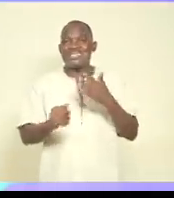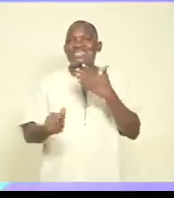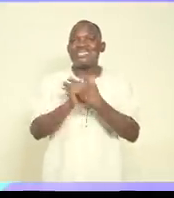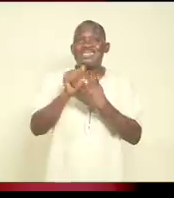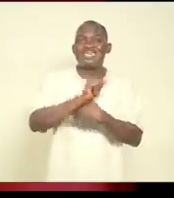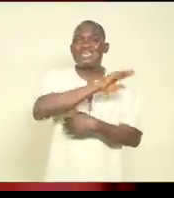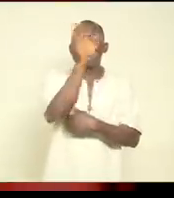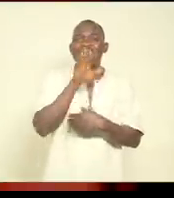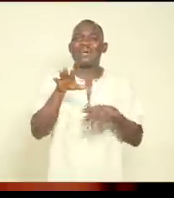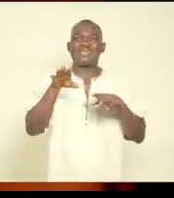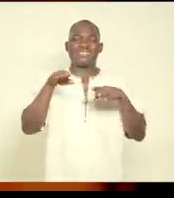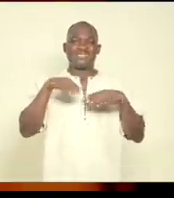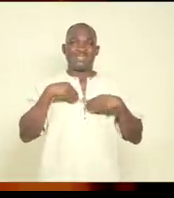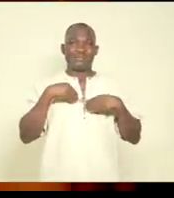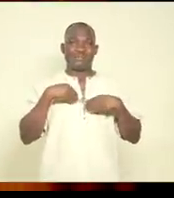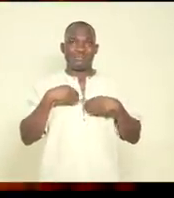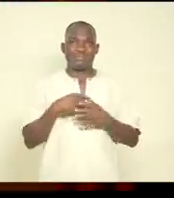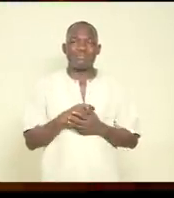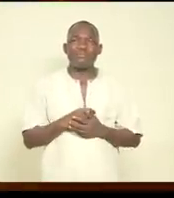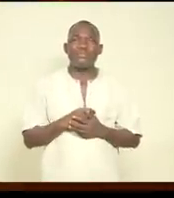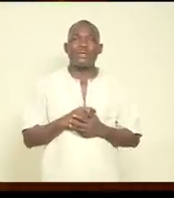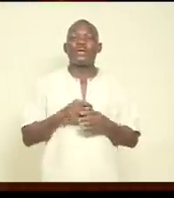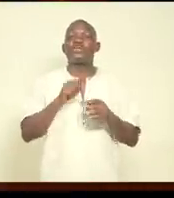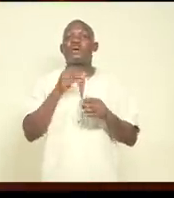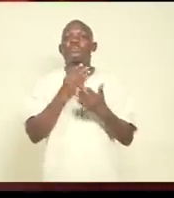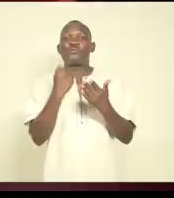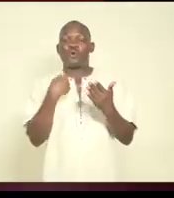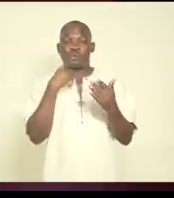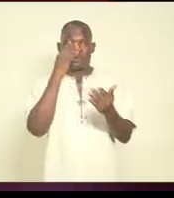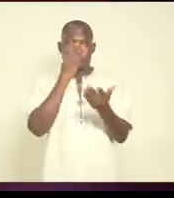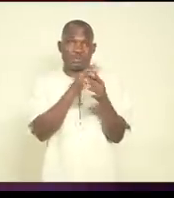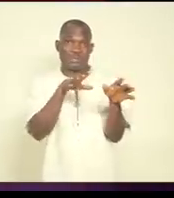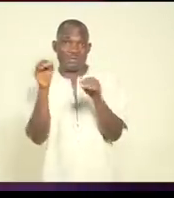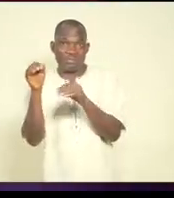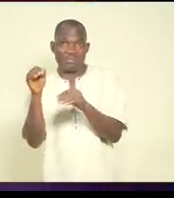corruption. Does the end always justify the means?